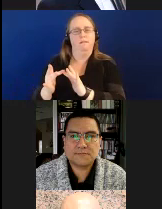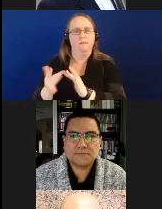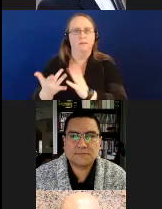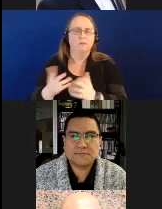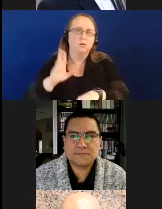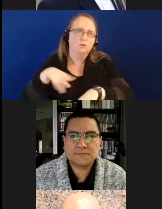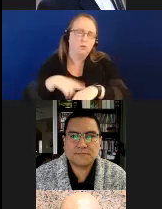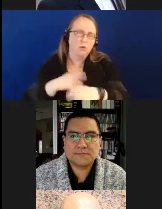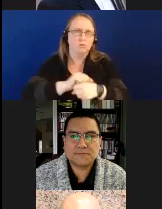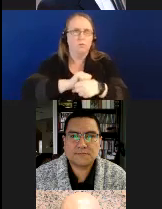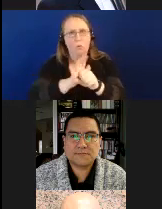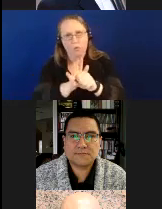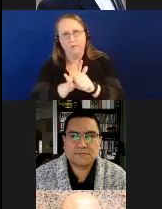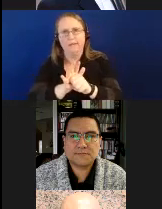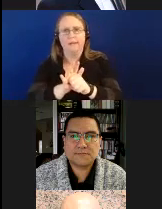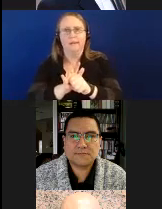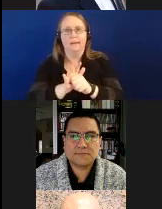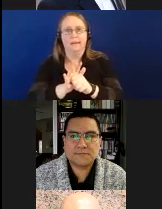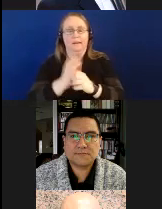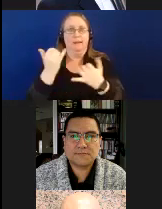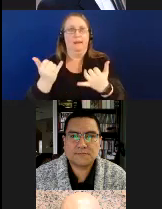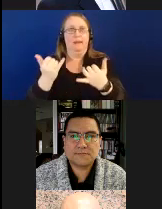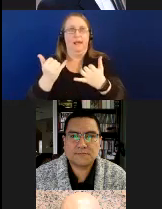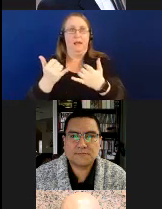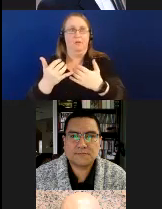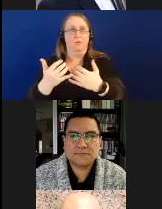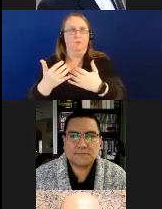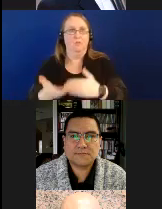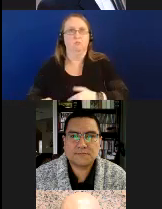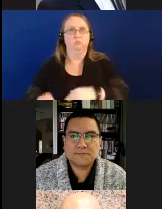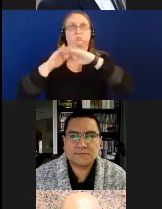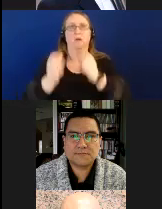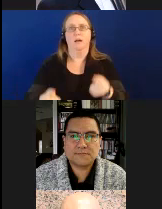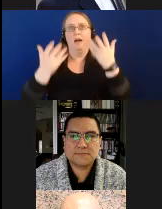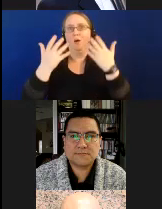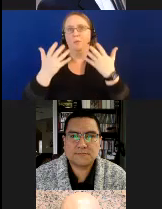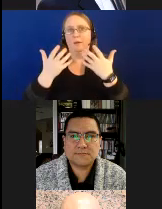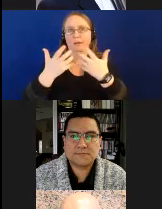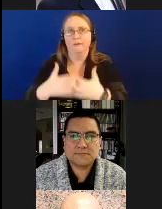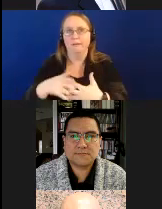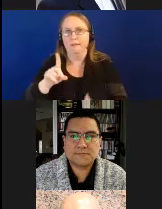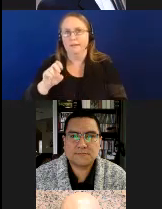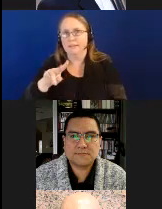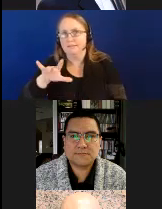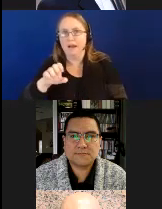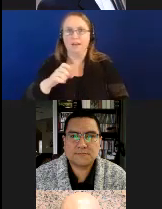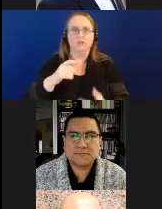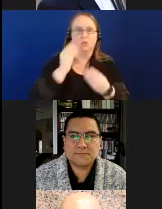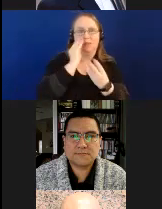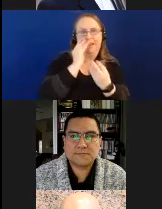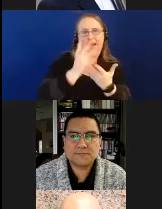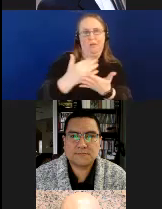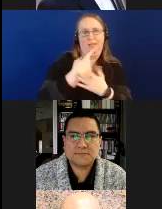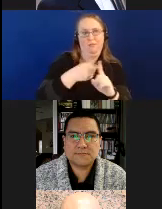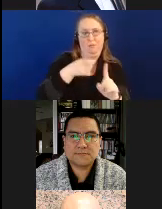with COVID, we've actually increase the number of devices. Like we've gotten the data we collected for this is still